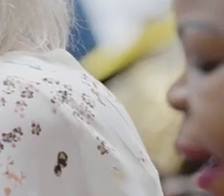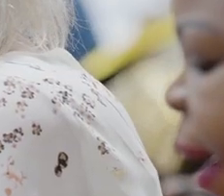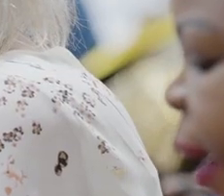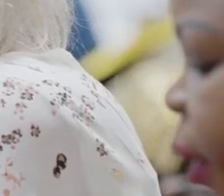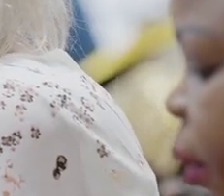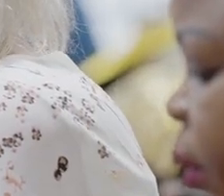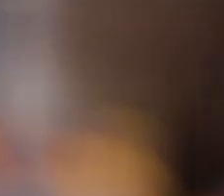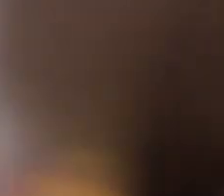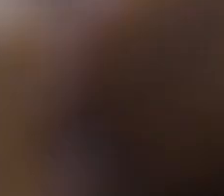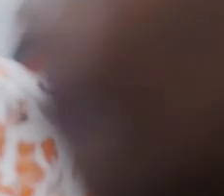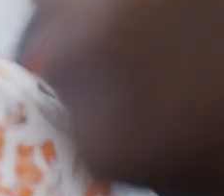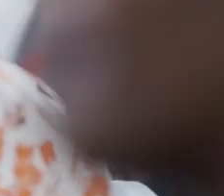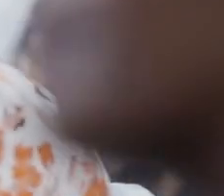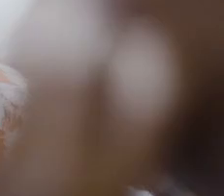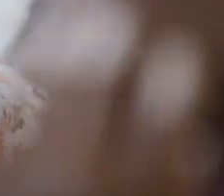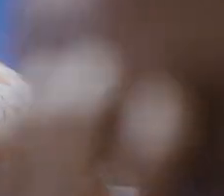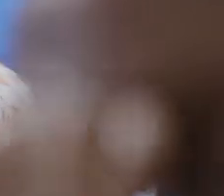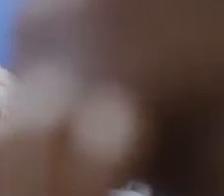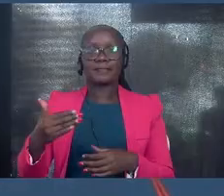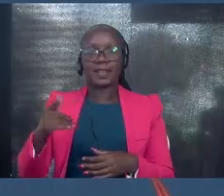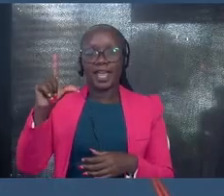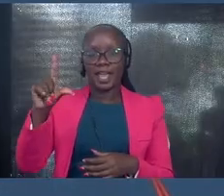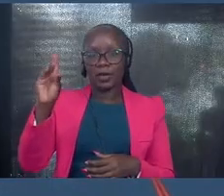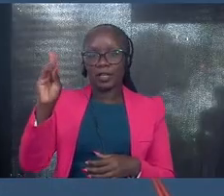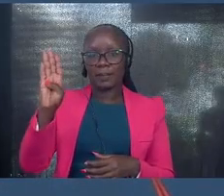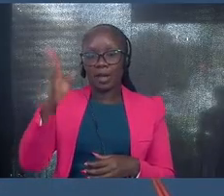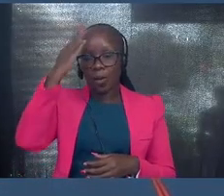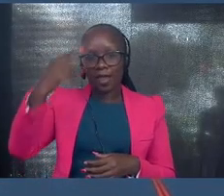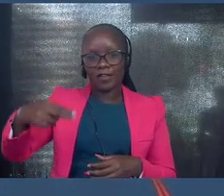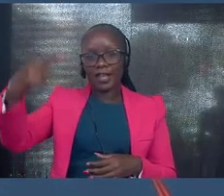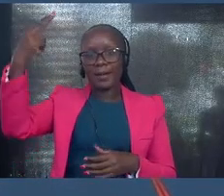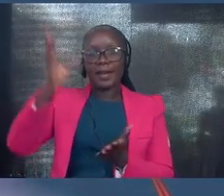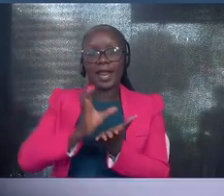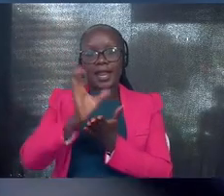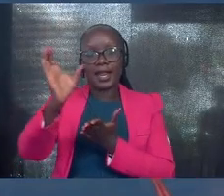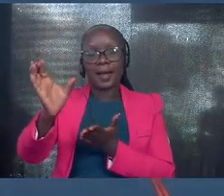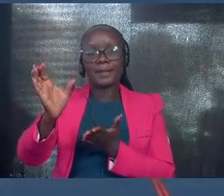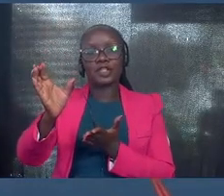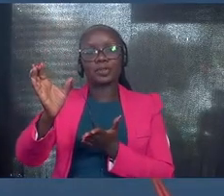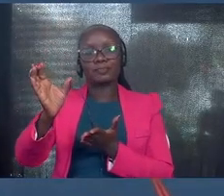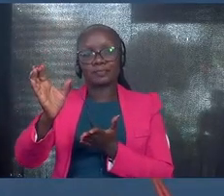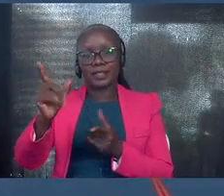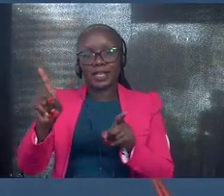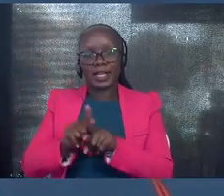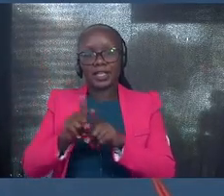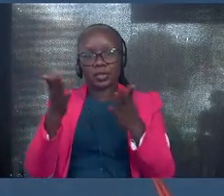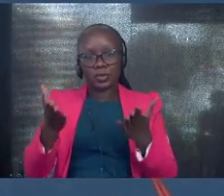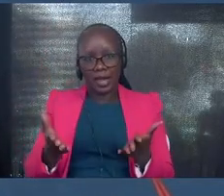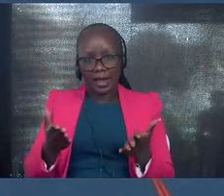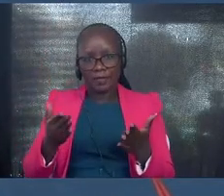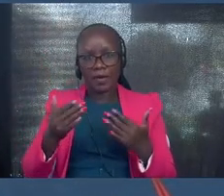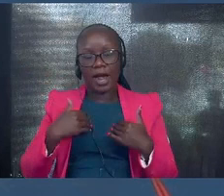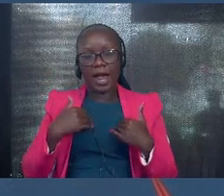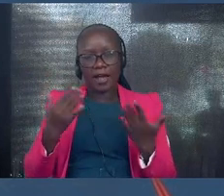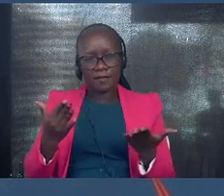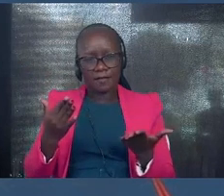This is a challenge that we face everywhere. Because of the higher per capita income, in spite of the inequities that I have referred